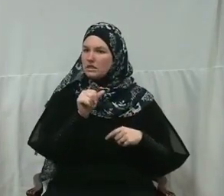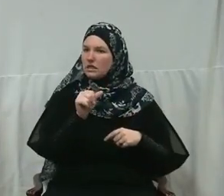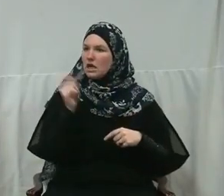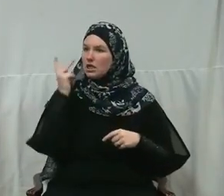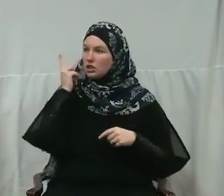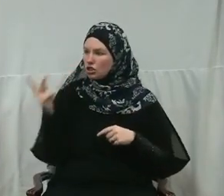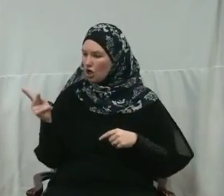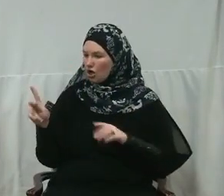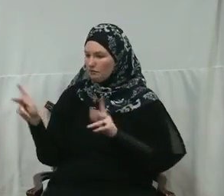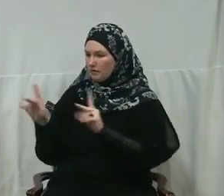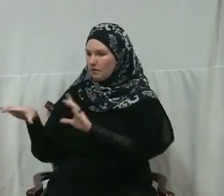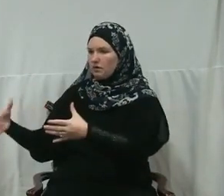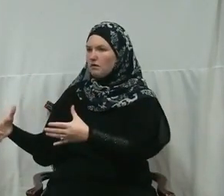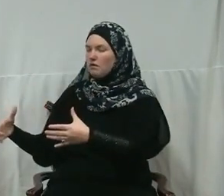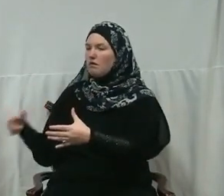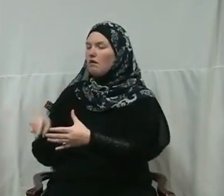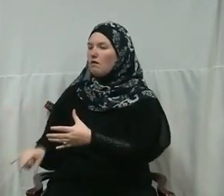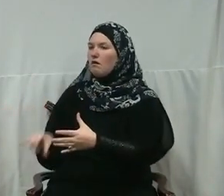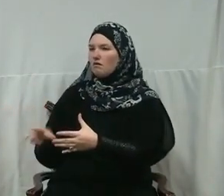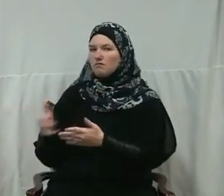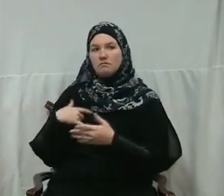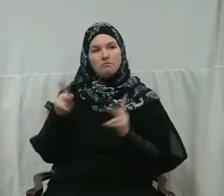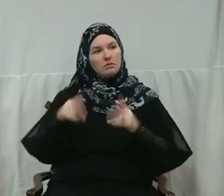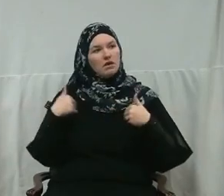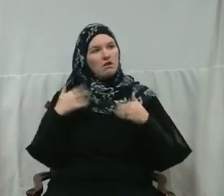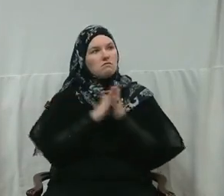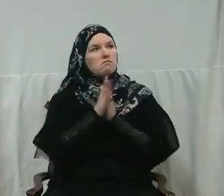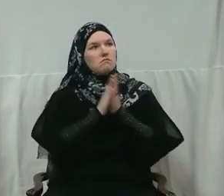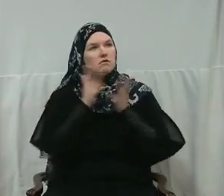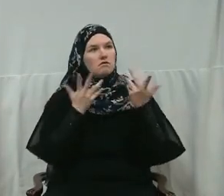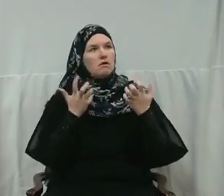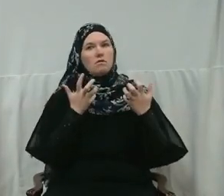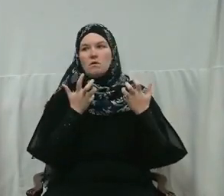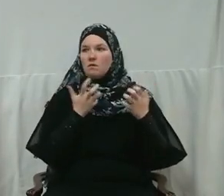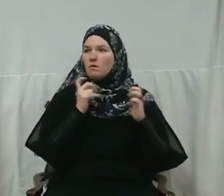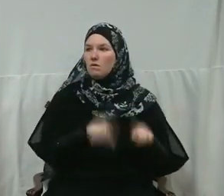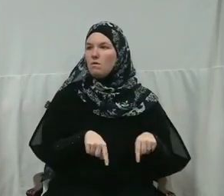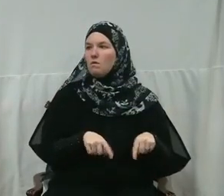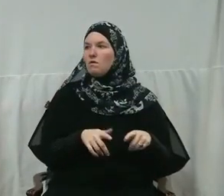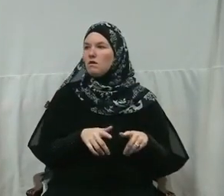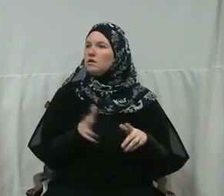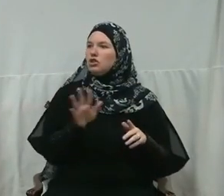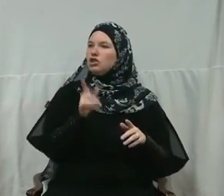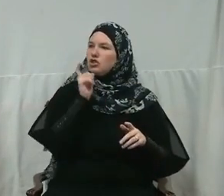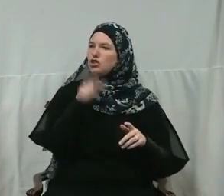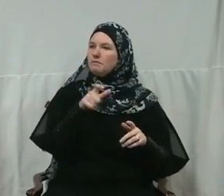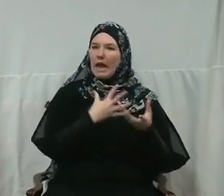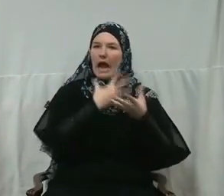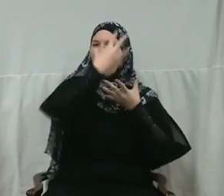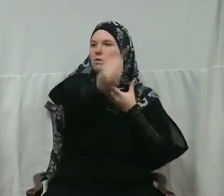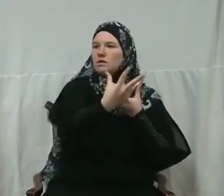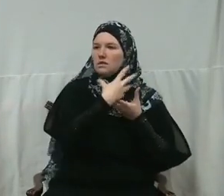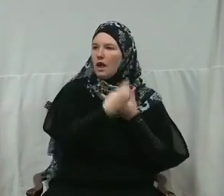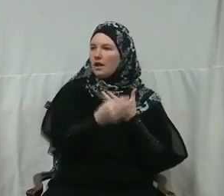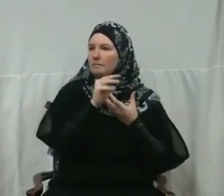disadvantage, not an advantageous position to take, to stay exposed with his army outside of